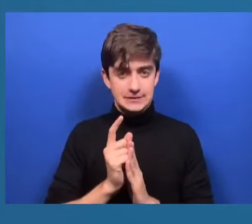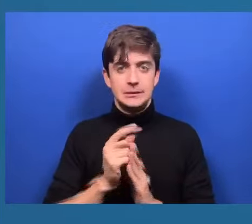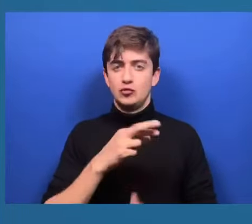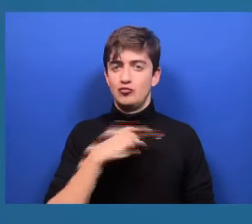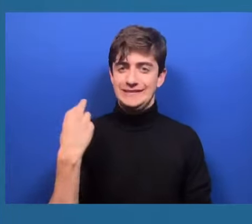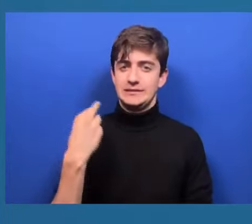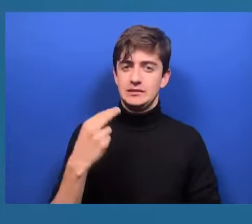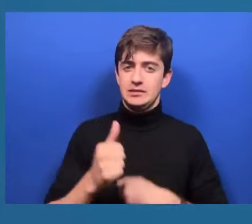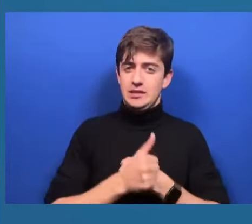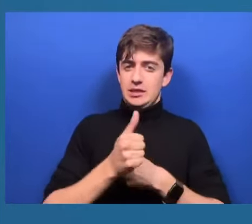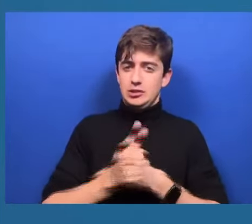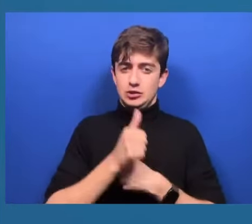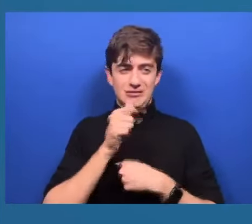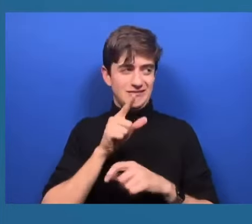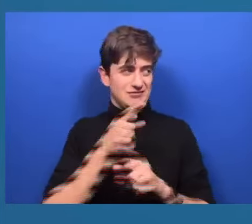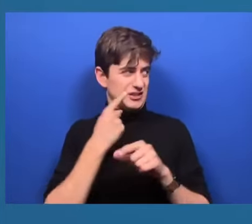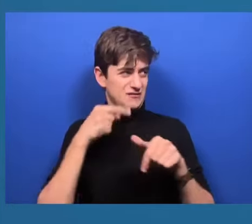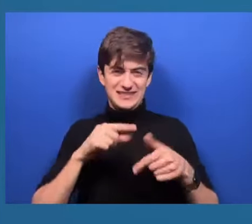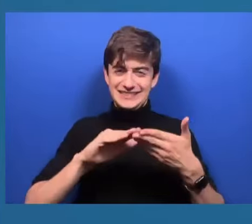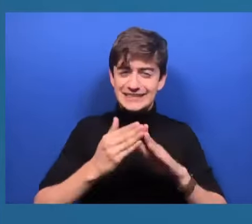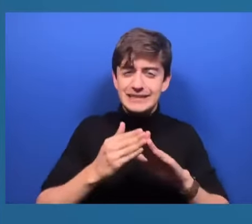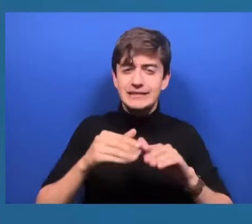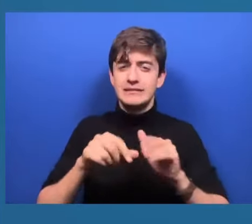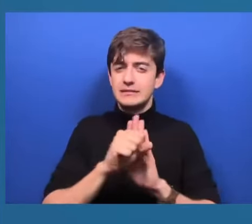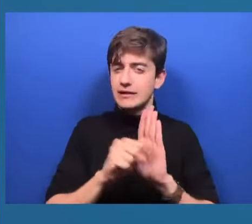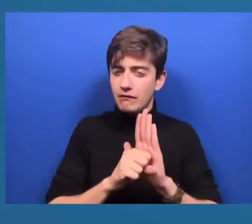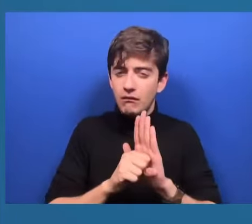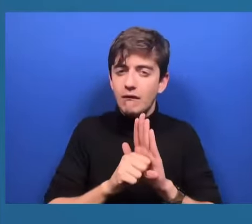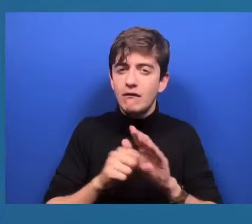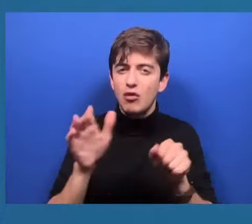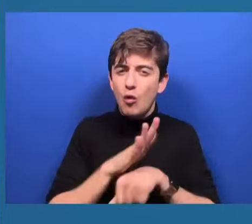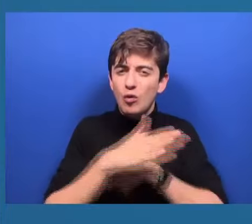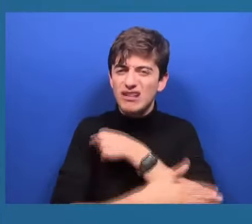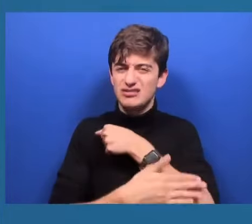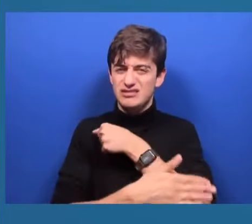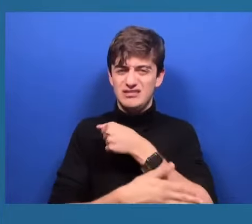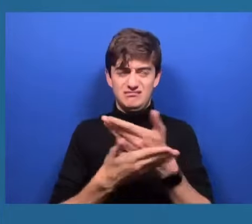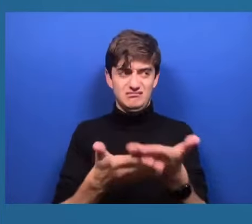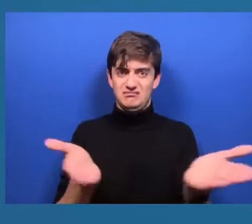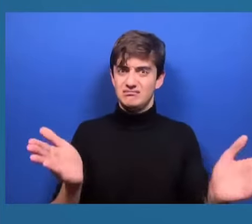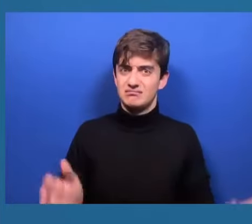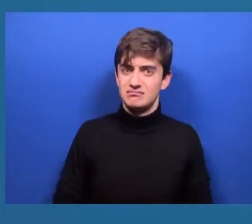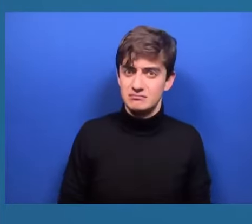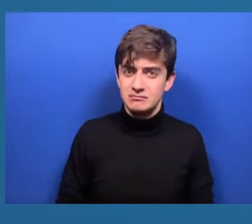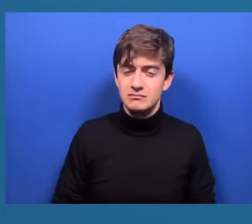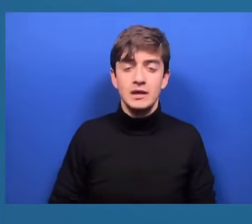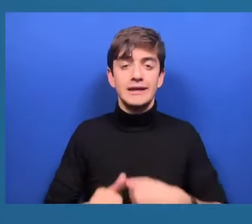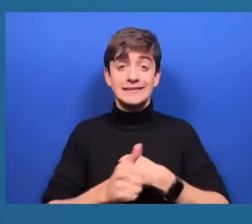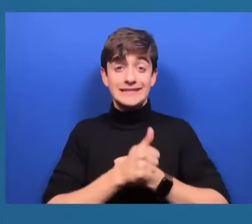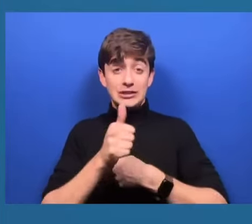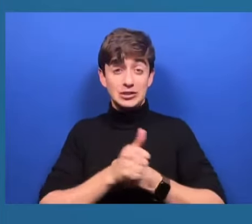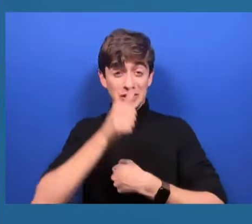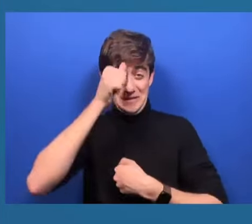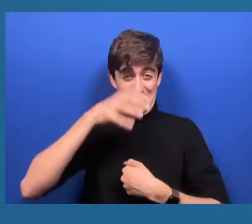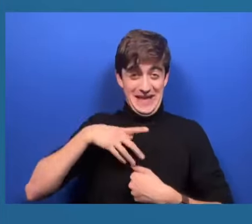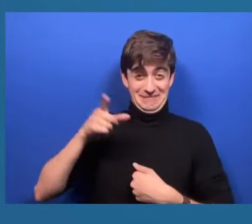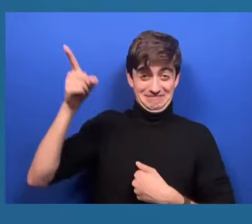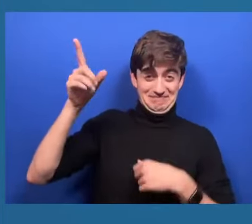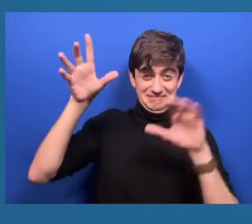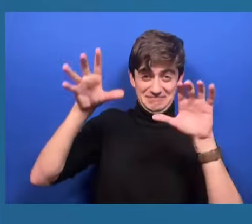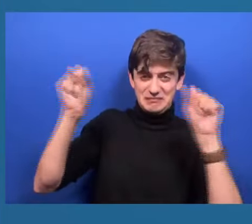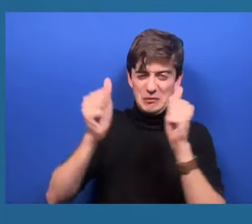city or this state, but also for this country at large. A danger where the man with the most power